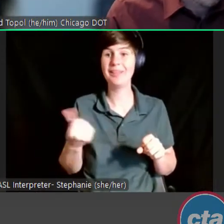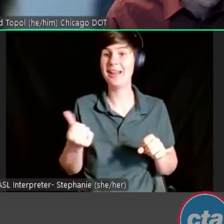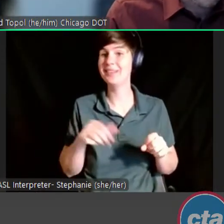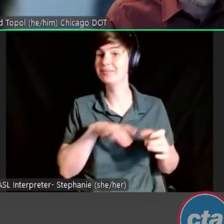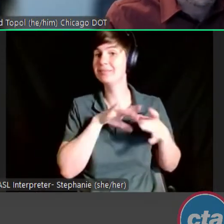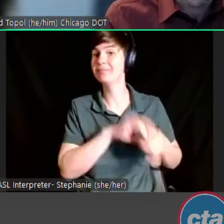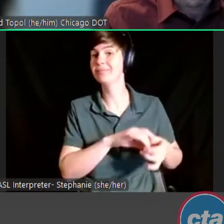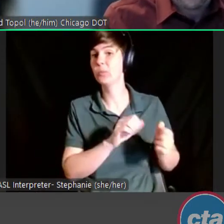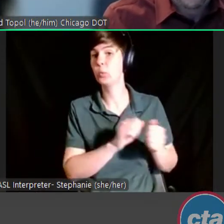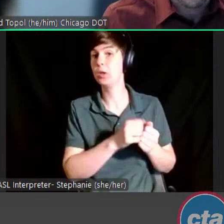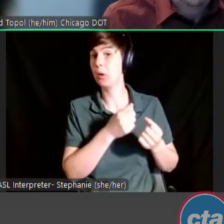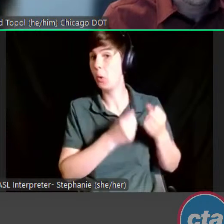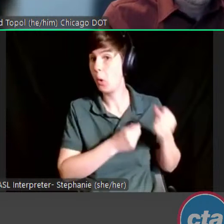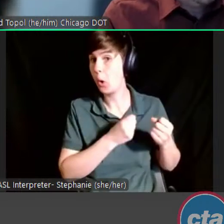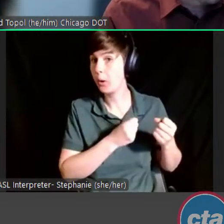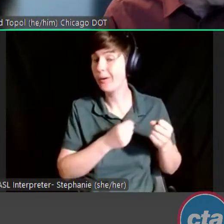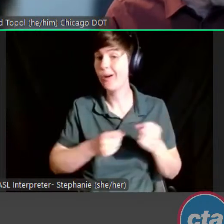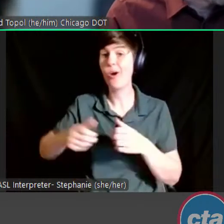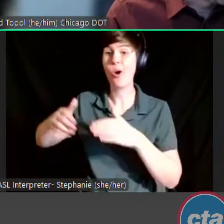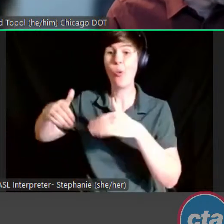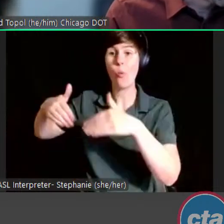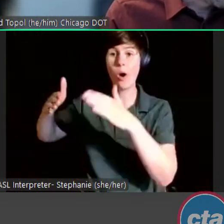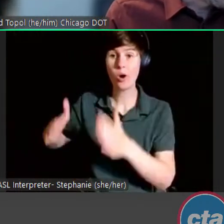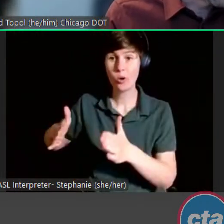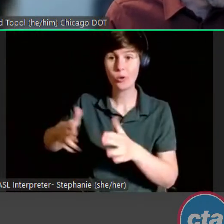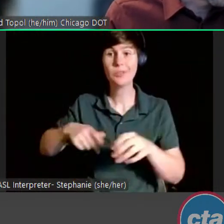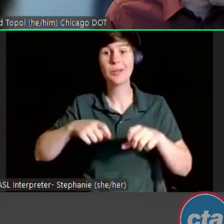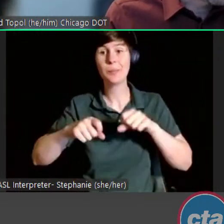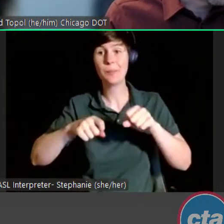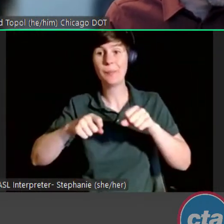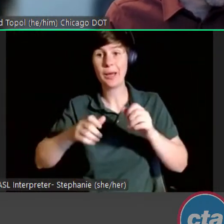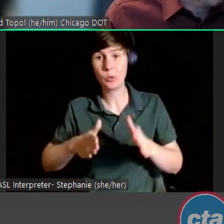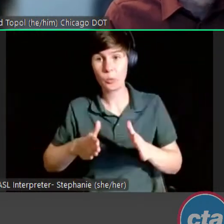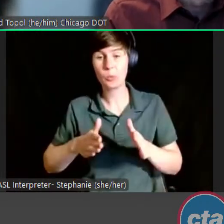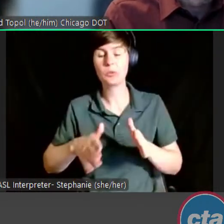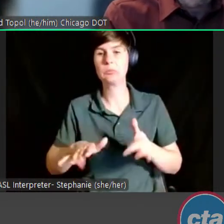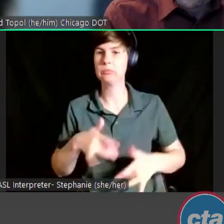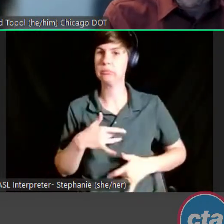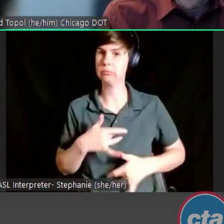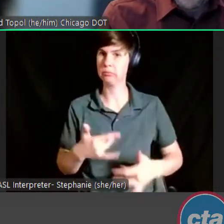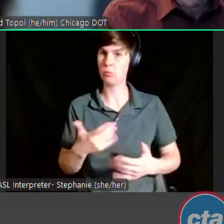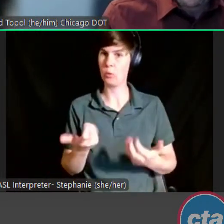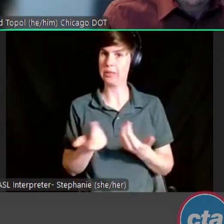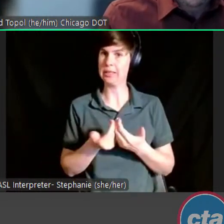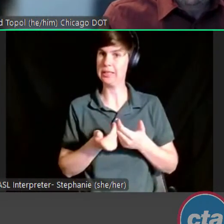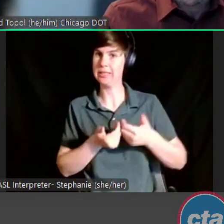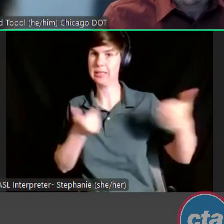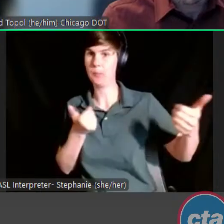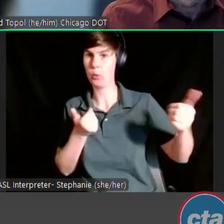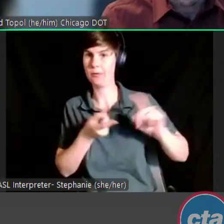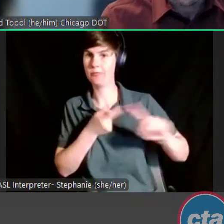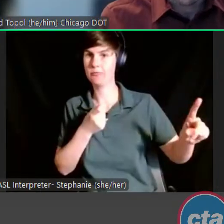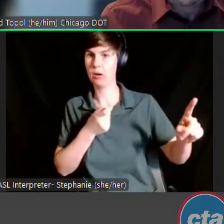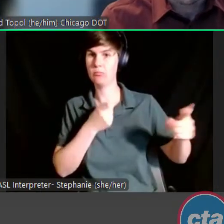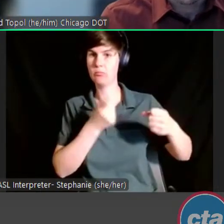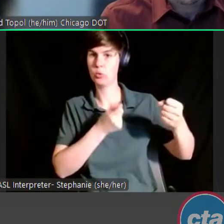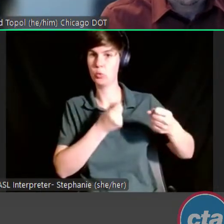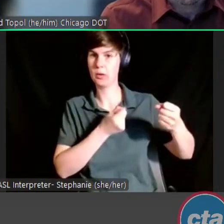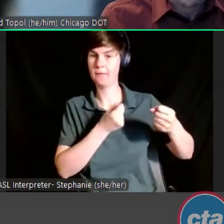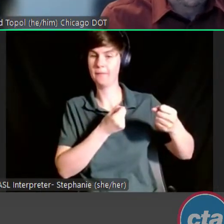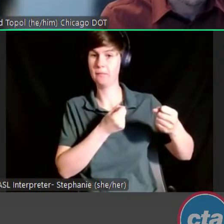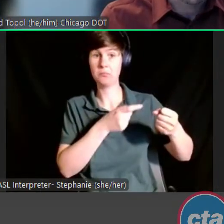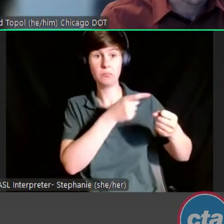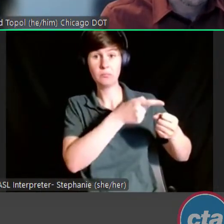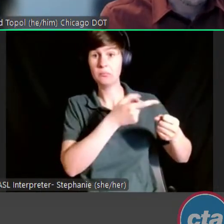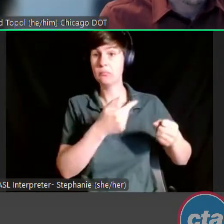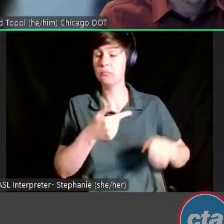So pedestrians and people biking, and we usually like to separate those modes as much as possible because anyone who's impacting a vehicle is going to